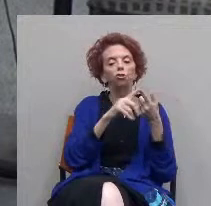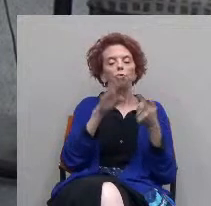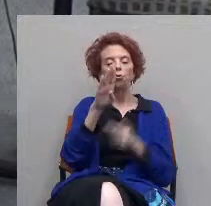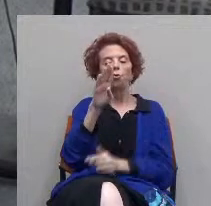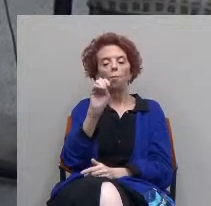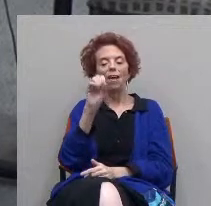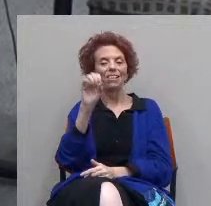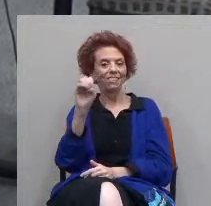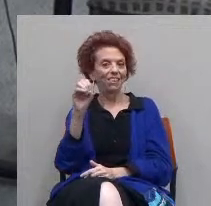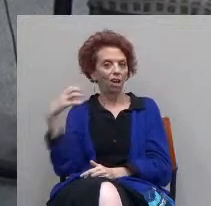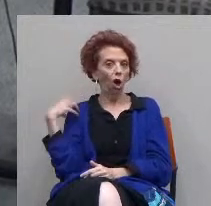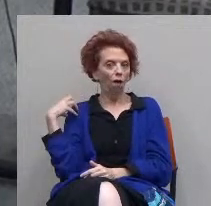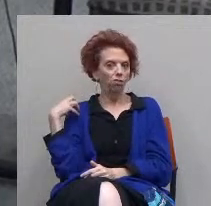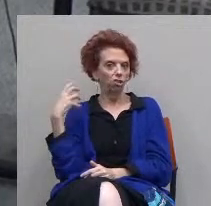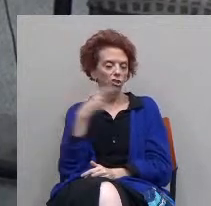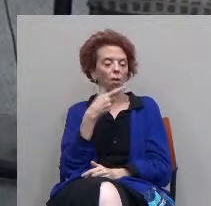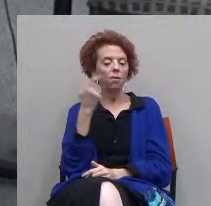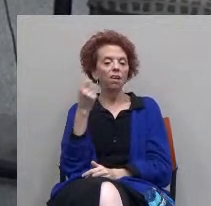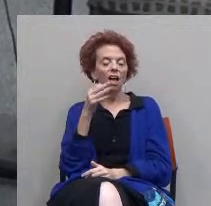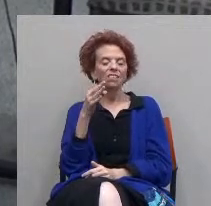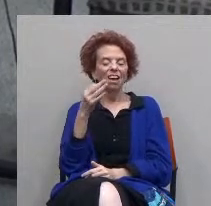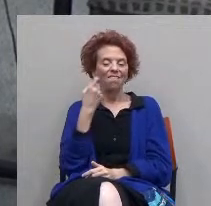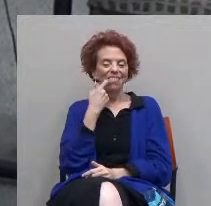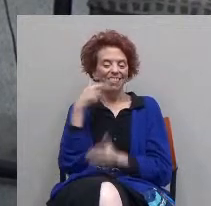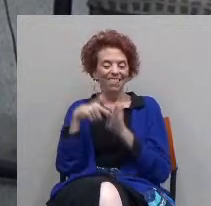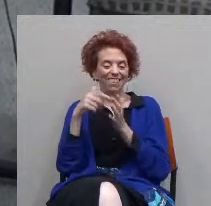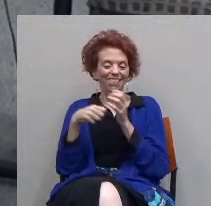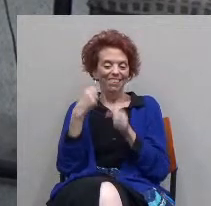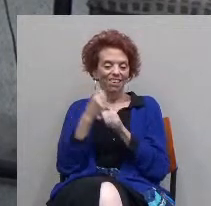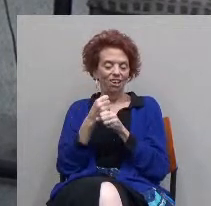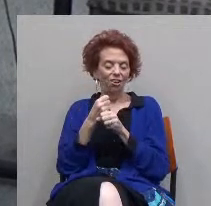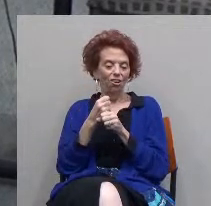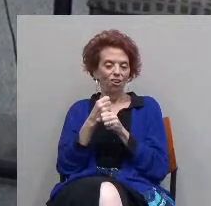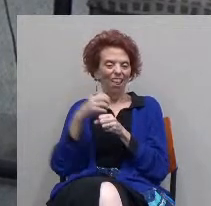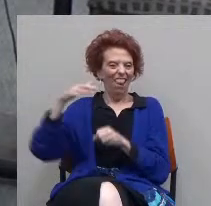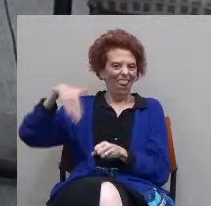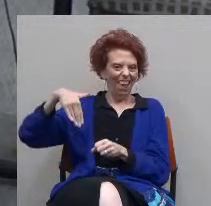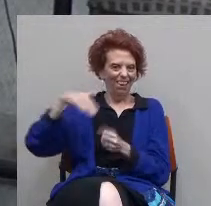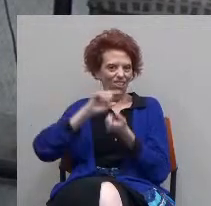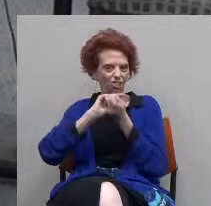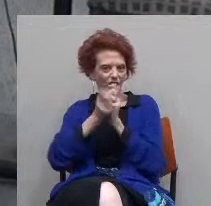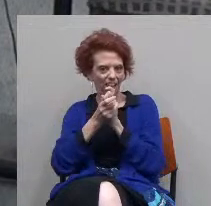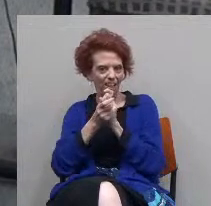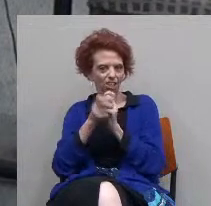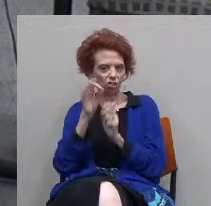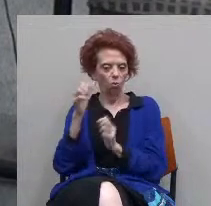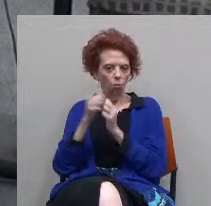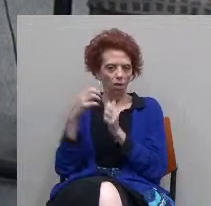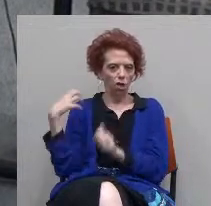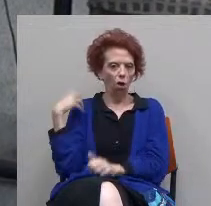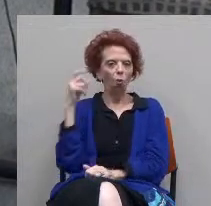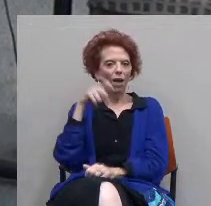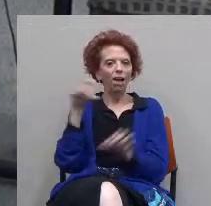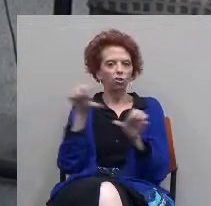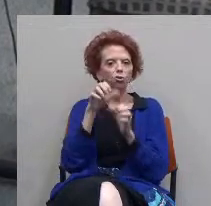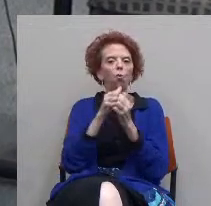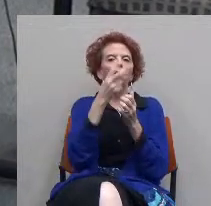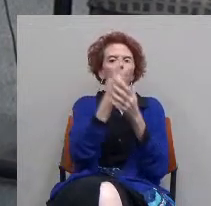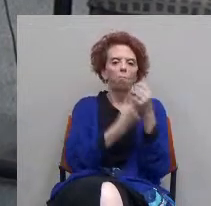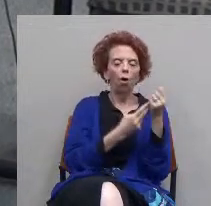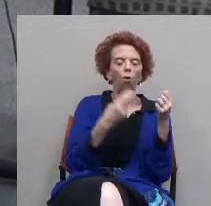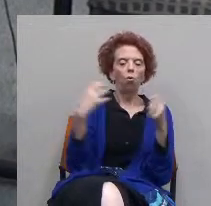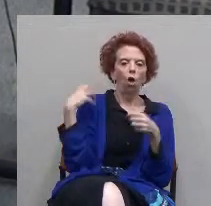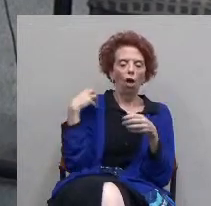So this year, because of kind of the late turnover in BESE officers, we had to do it kind of with both sets of officers.